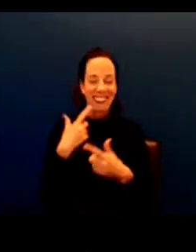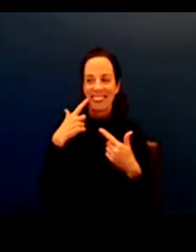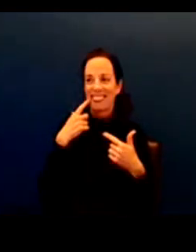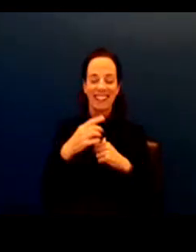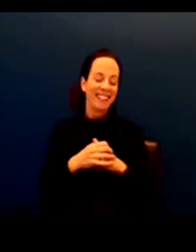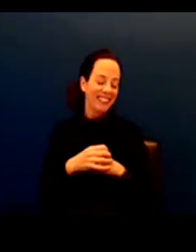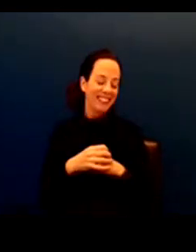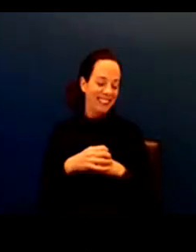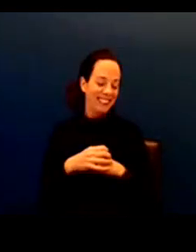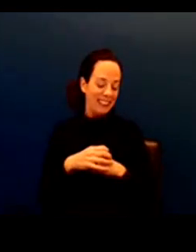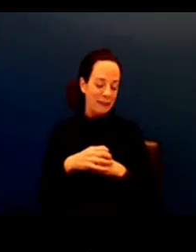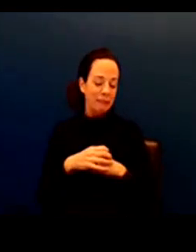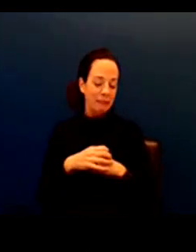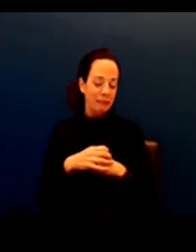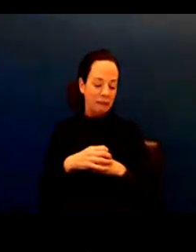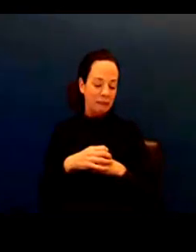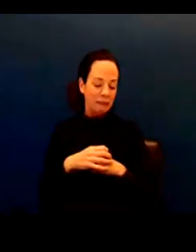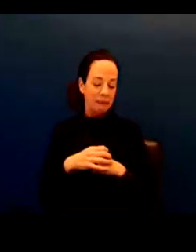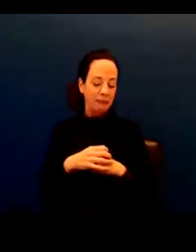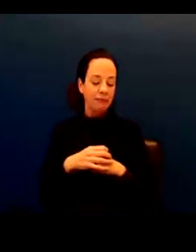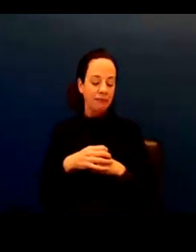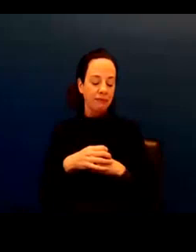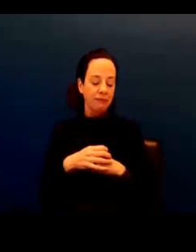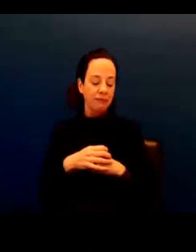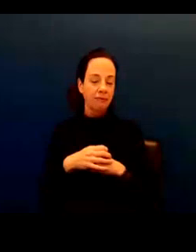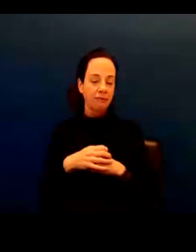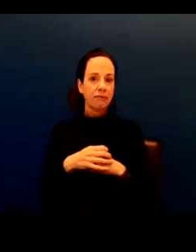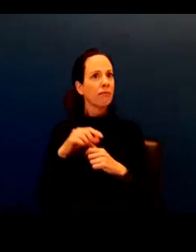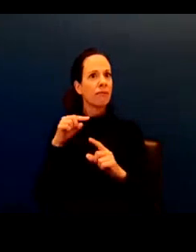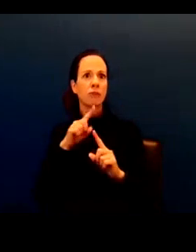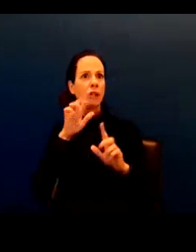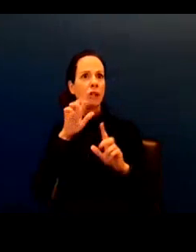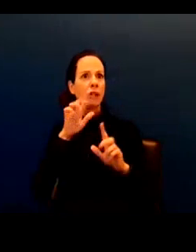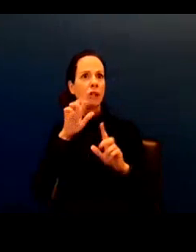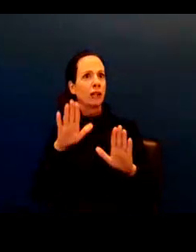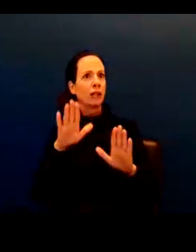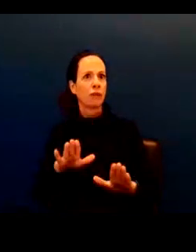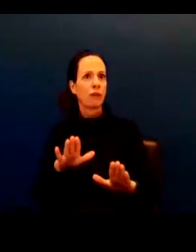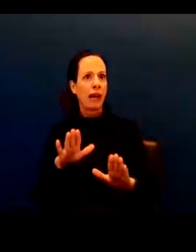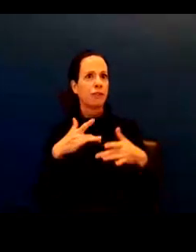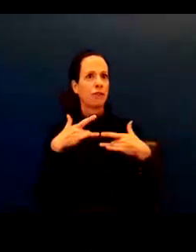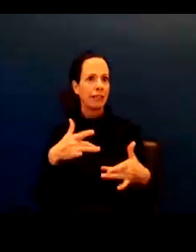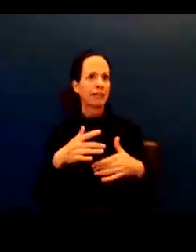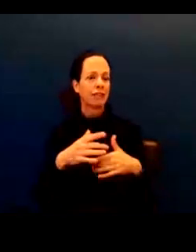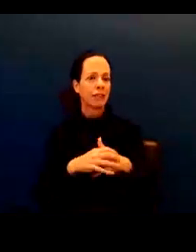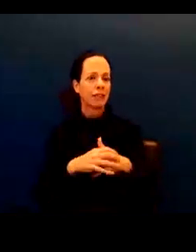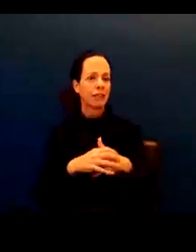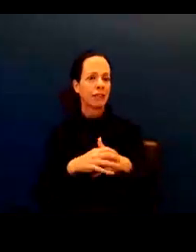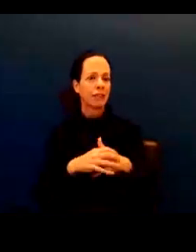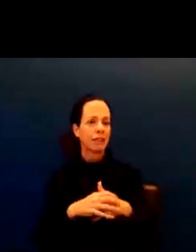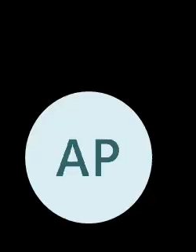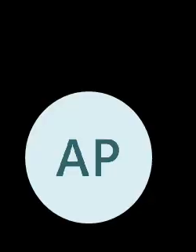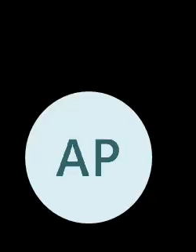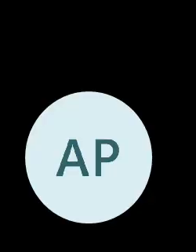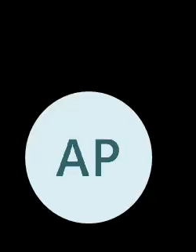And this is really great trending. Well, ask.